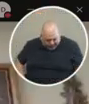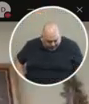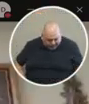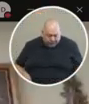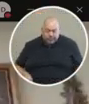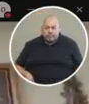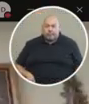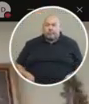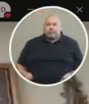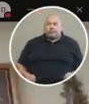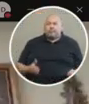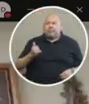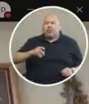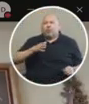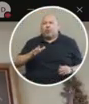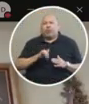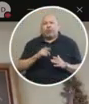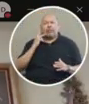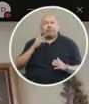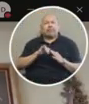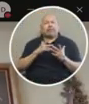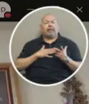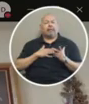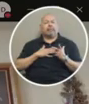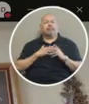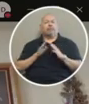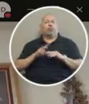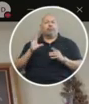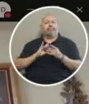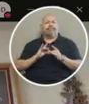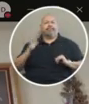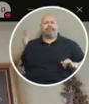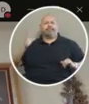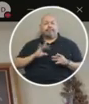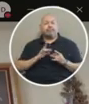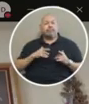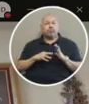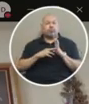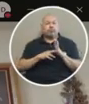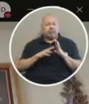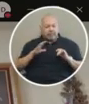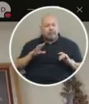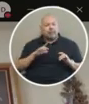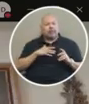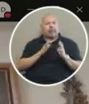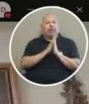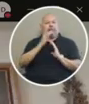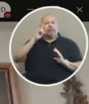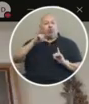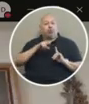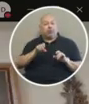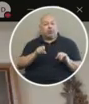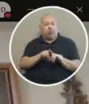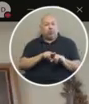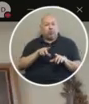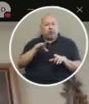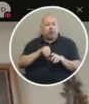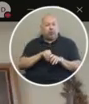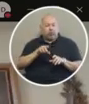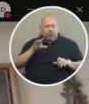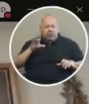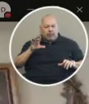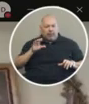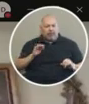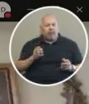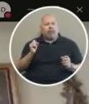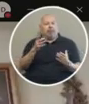any way that we can see, as far as the presentations that Representative Anello is asking for, if you can also include